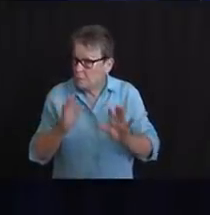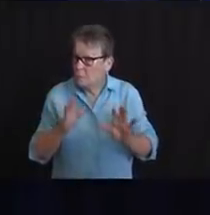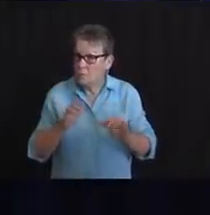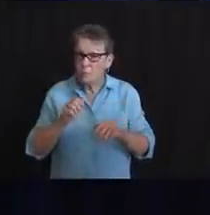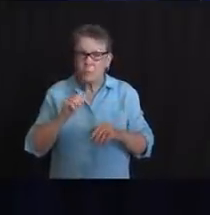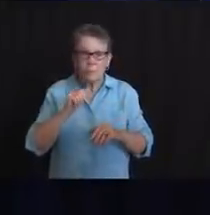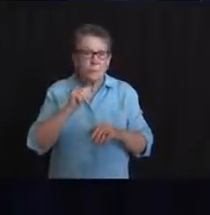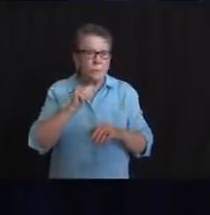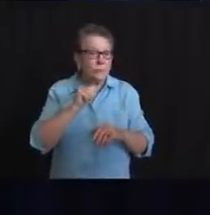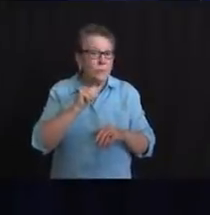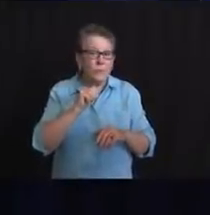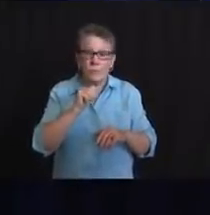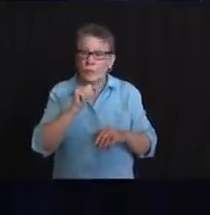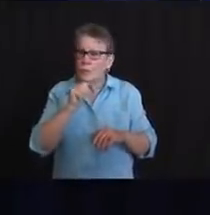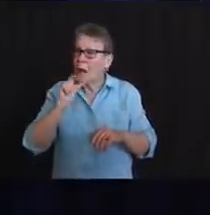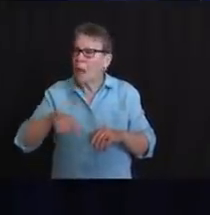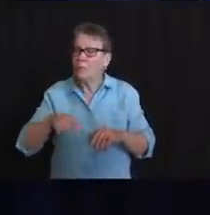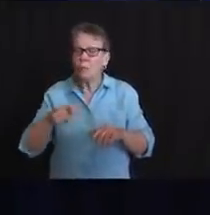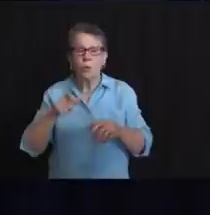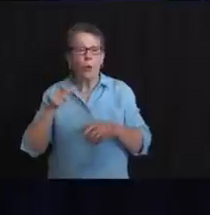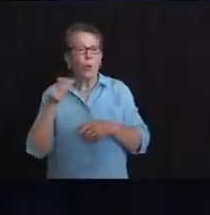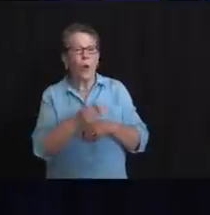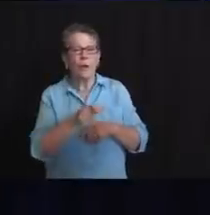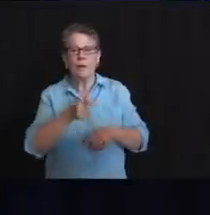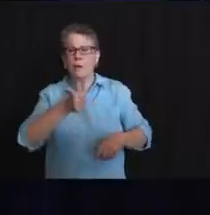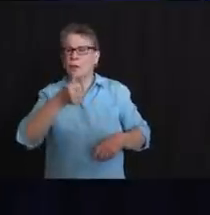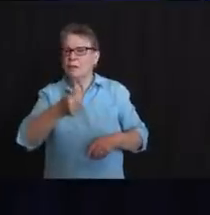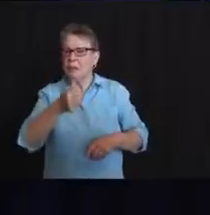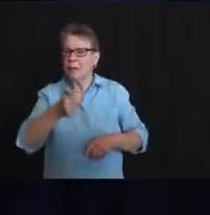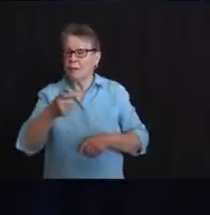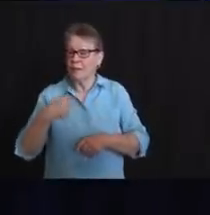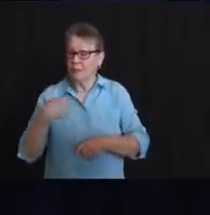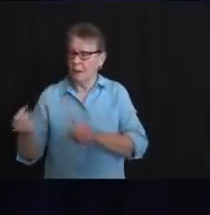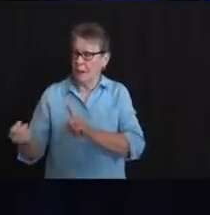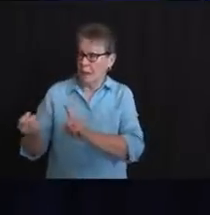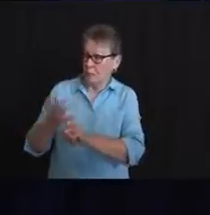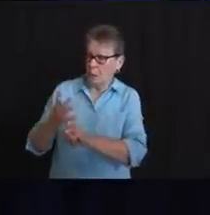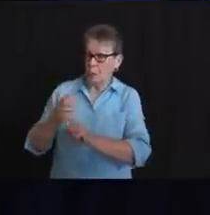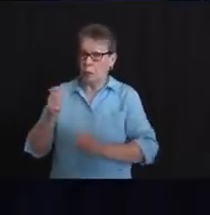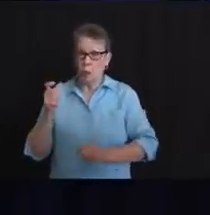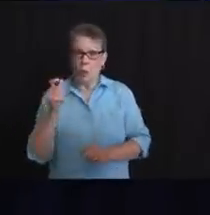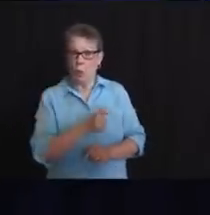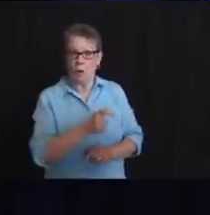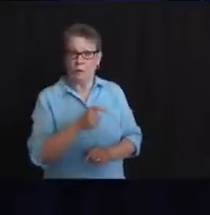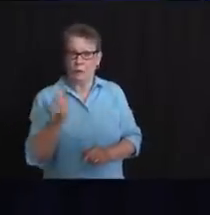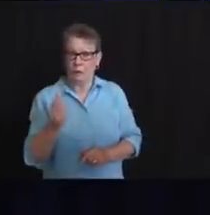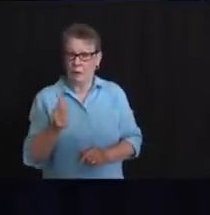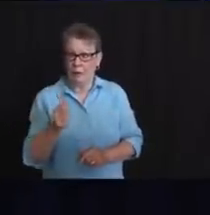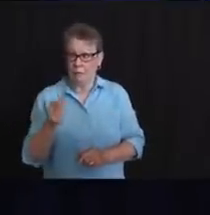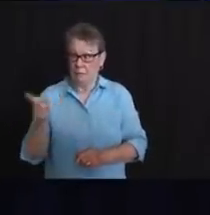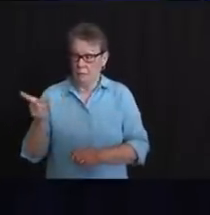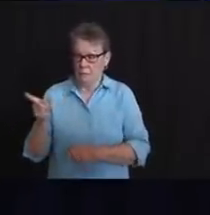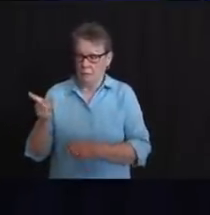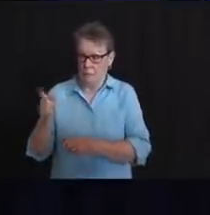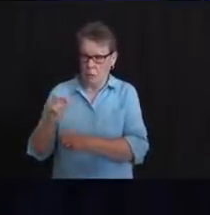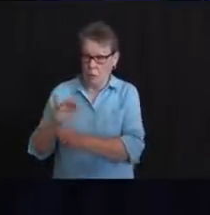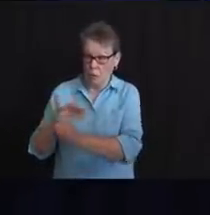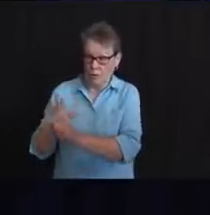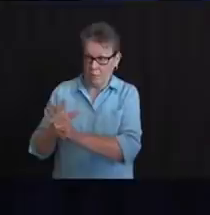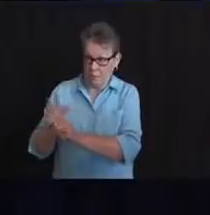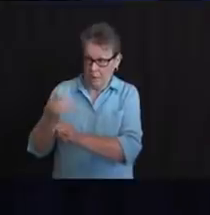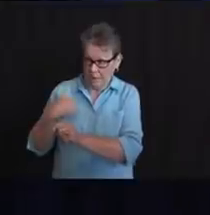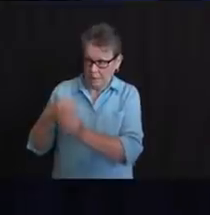close contact with someone with COVID-19 as long as they remain asymptomatic. They also do not need